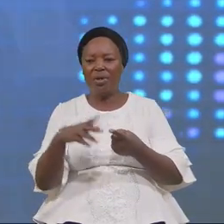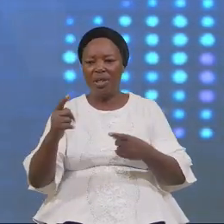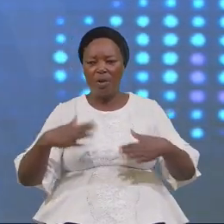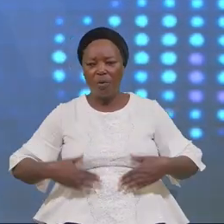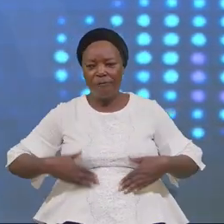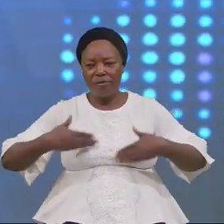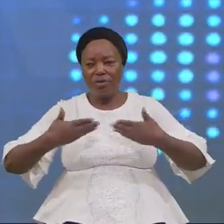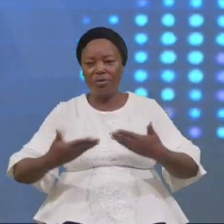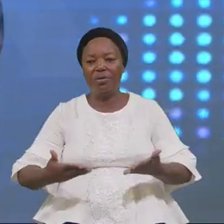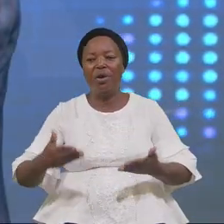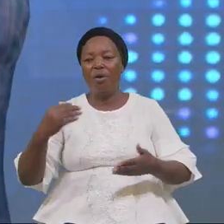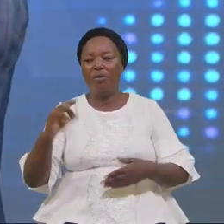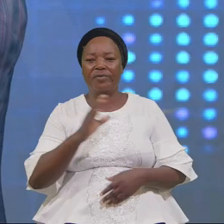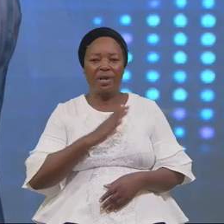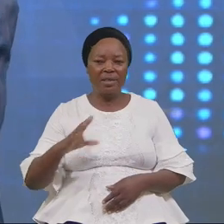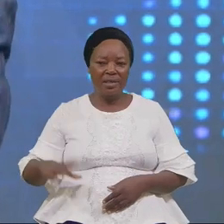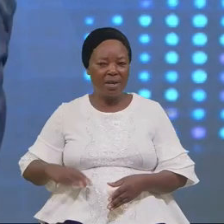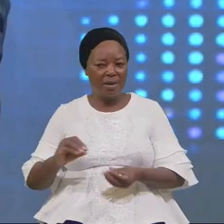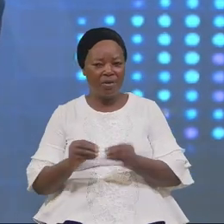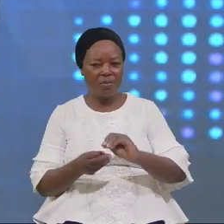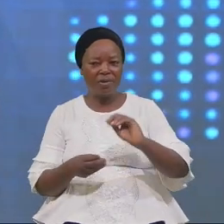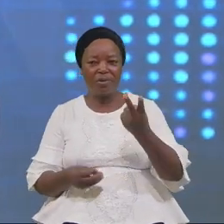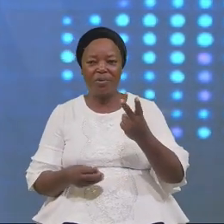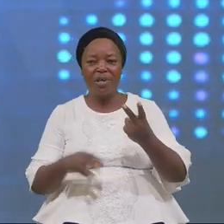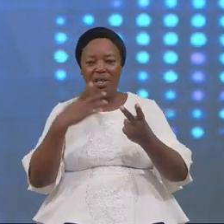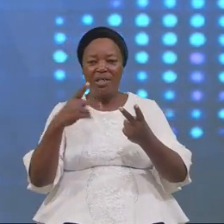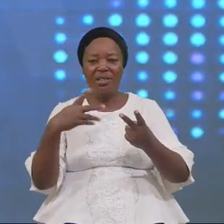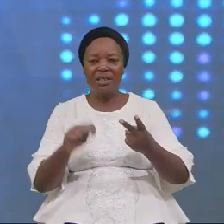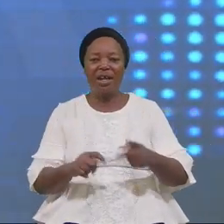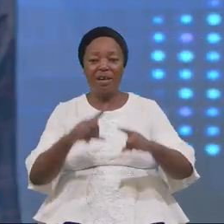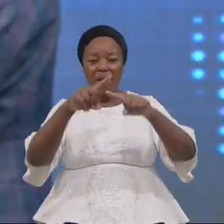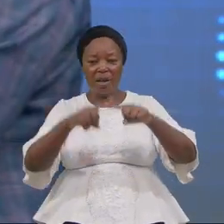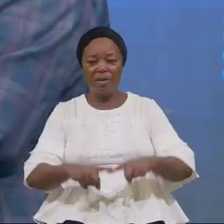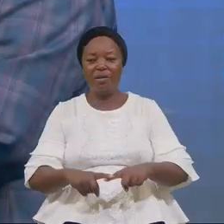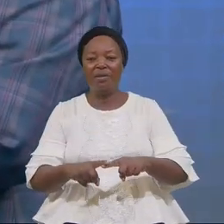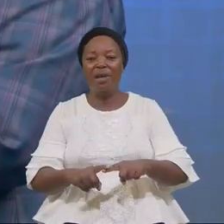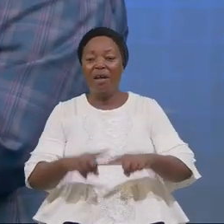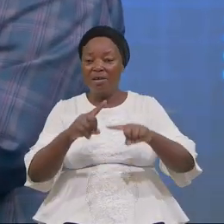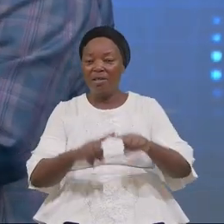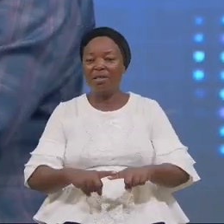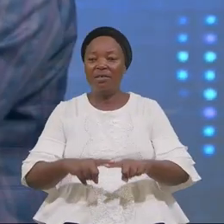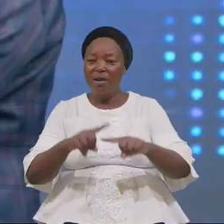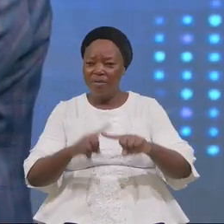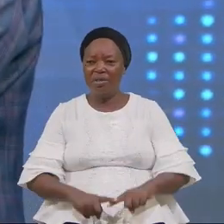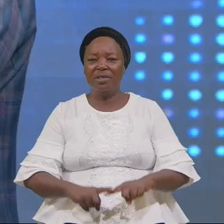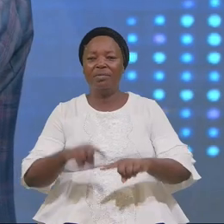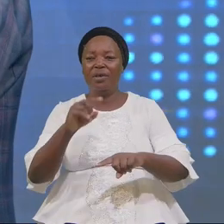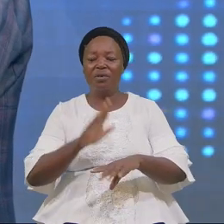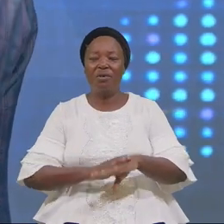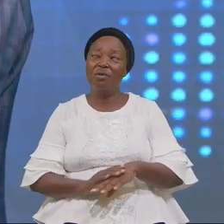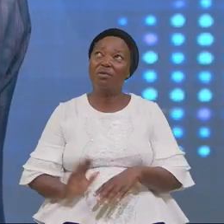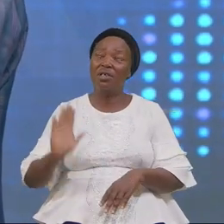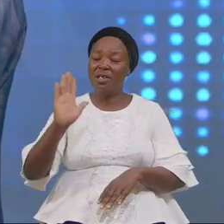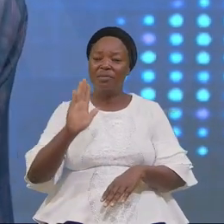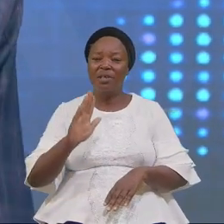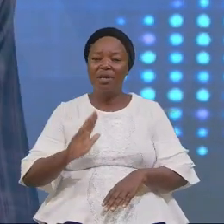confession of Christ. Number 2, reliance, relying on him, resting